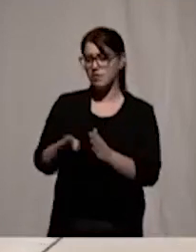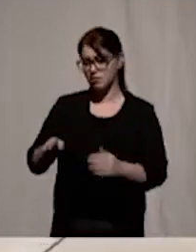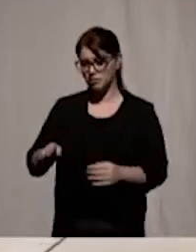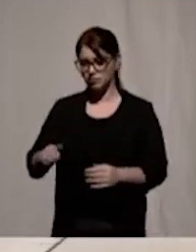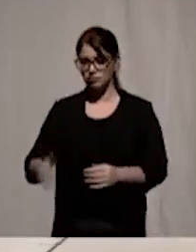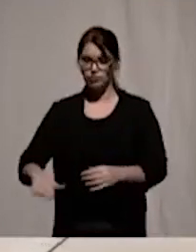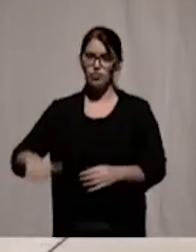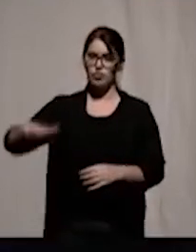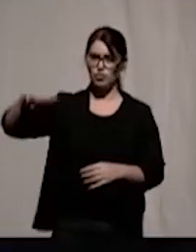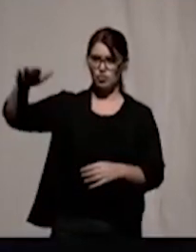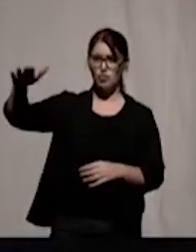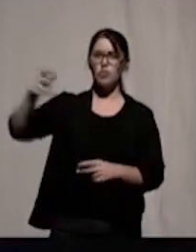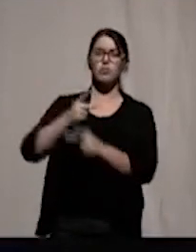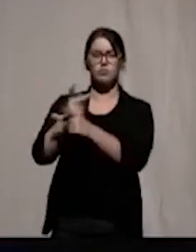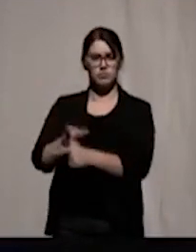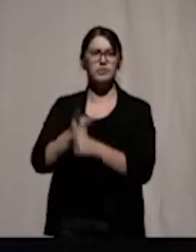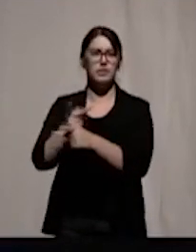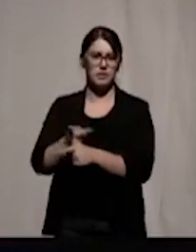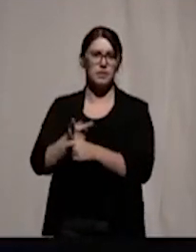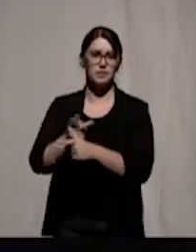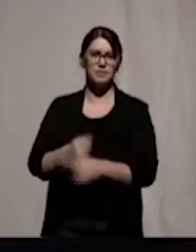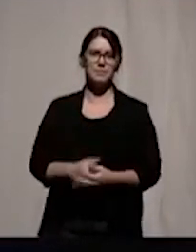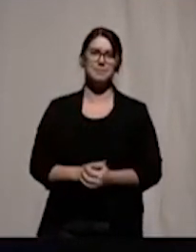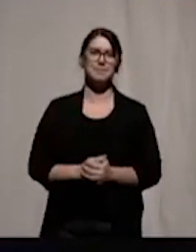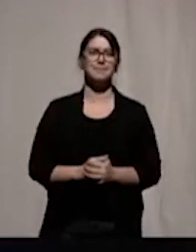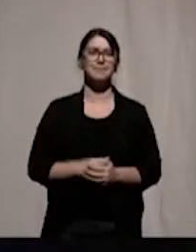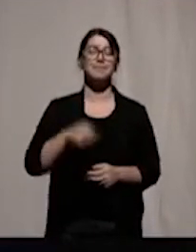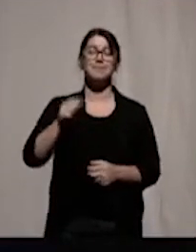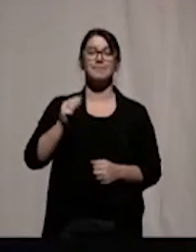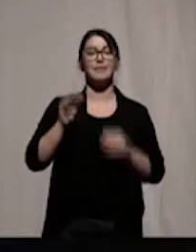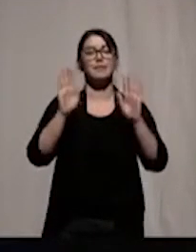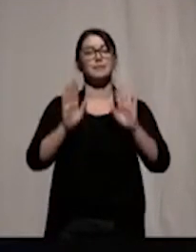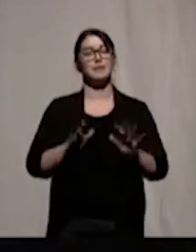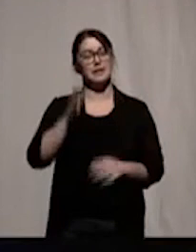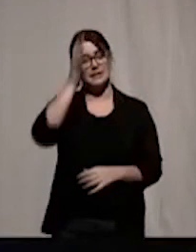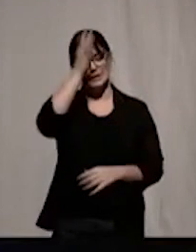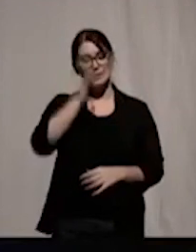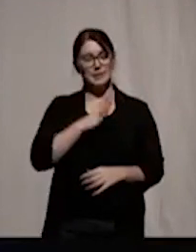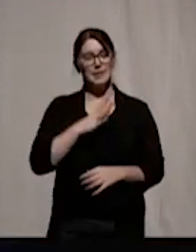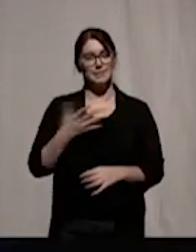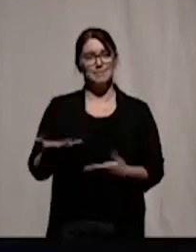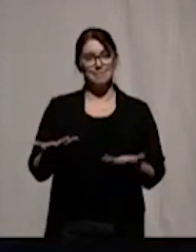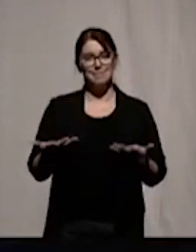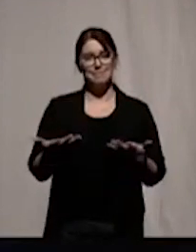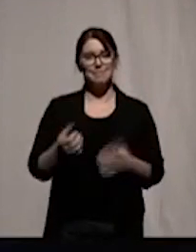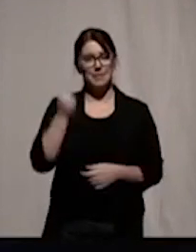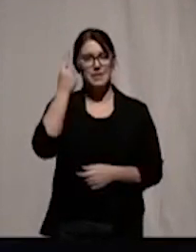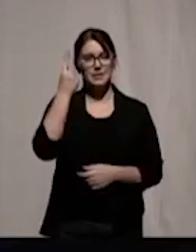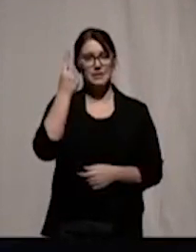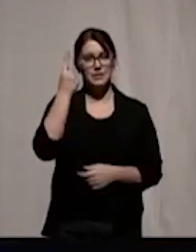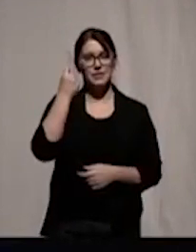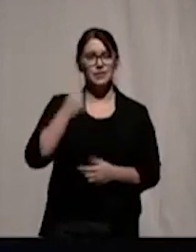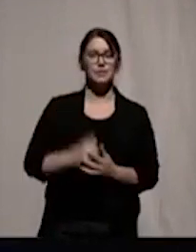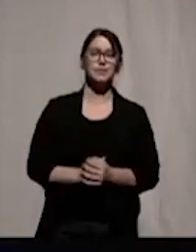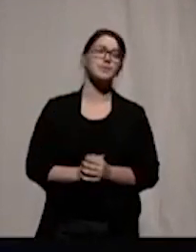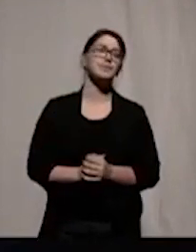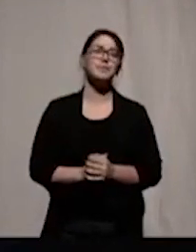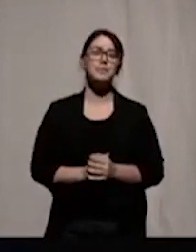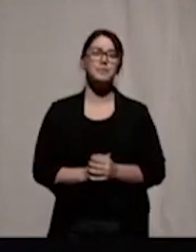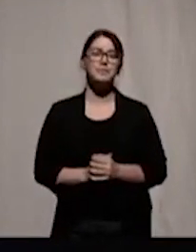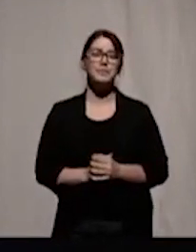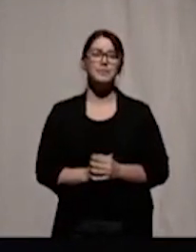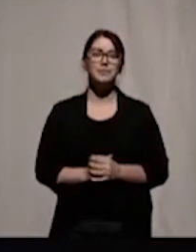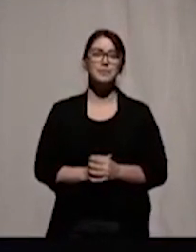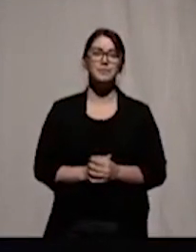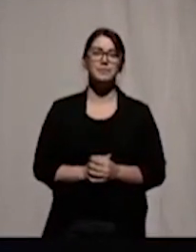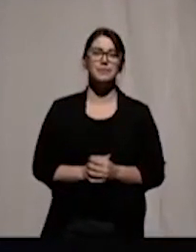beautiful. And as a parent as well, I can definitely relate to that. So that was wonderful. This is really exciting. I said we're going to get emotional today,